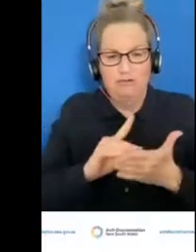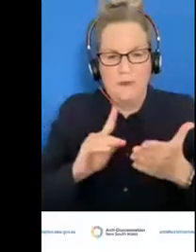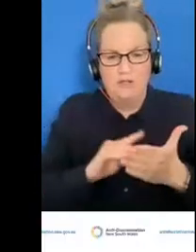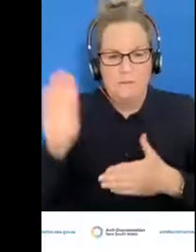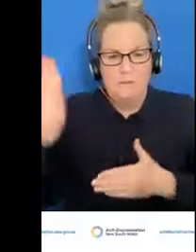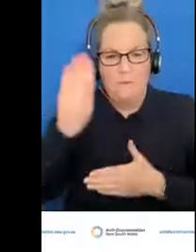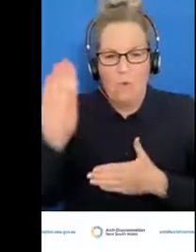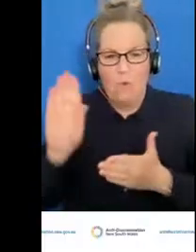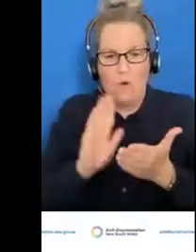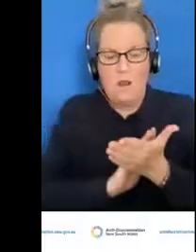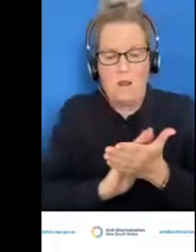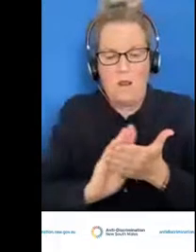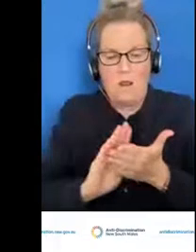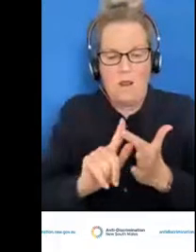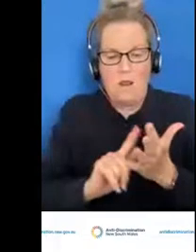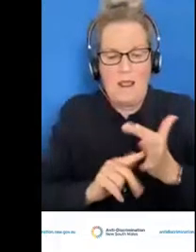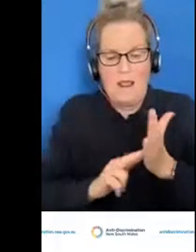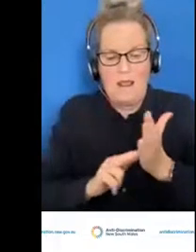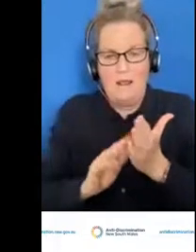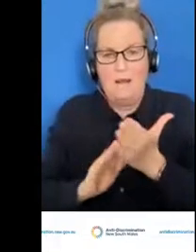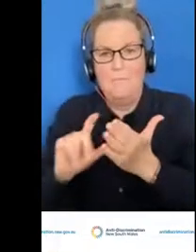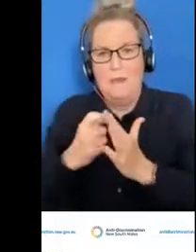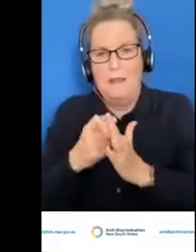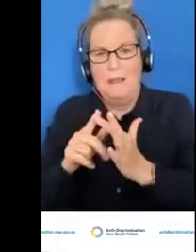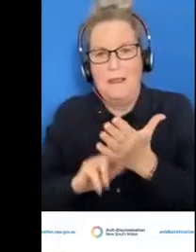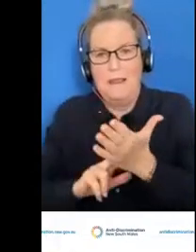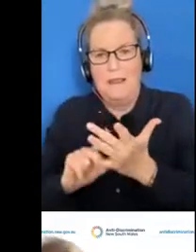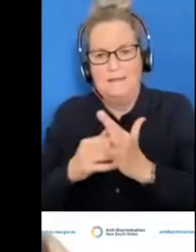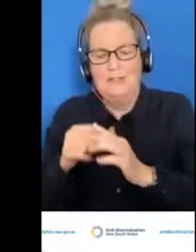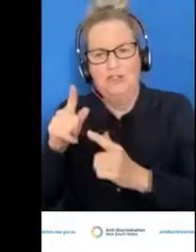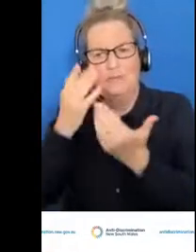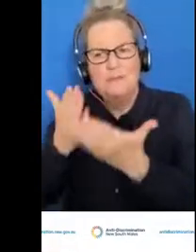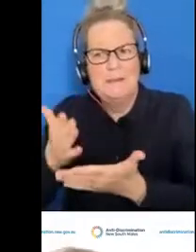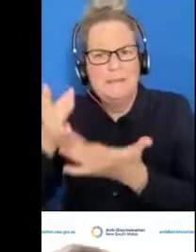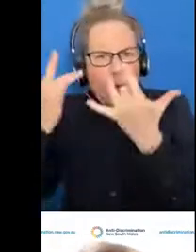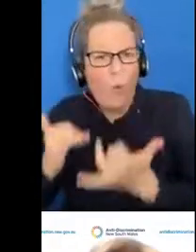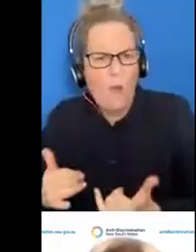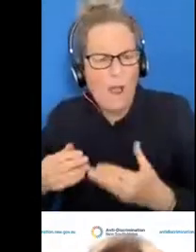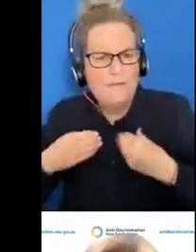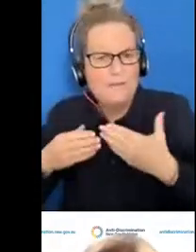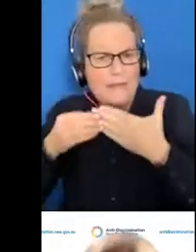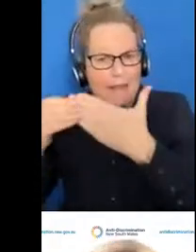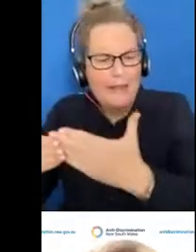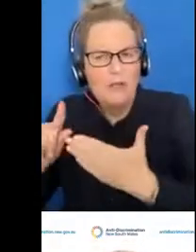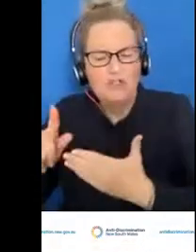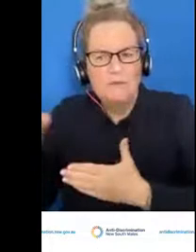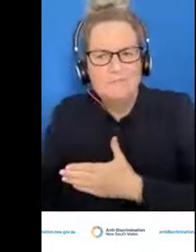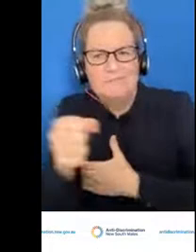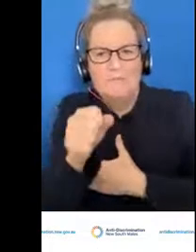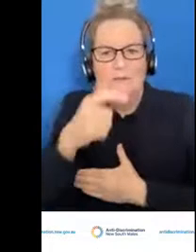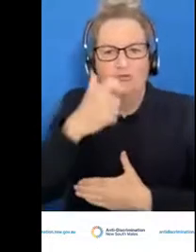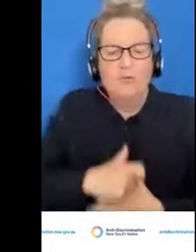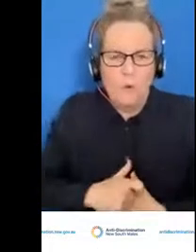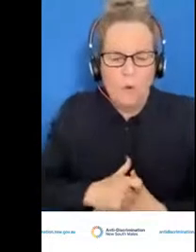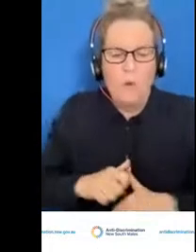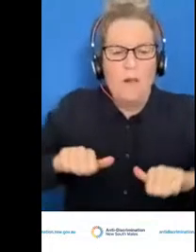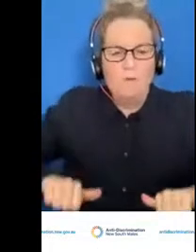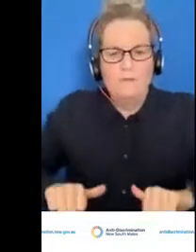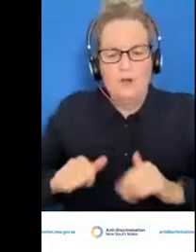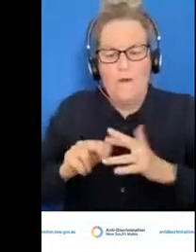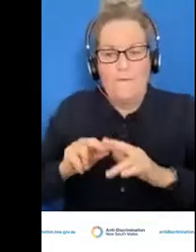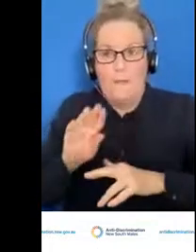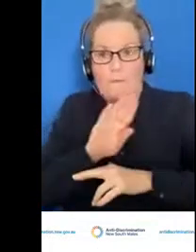McKenzie. Helen is a respected employment lawyer and business leader and was appointed to the role of President of the